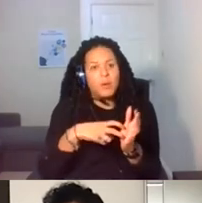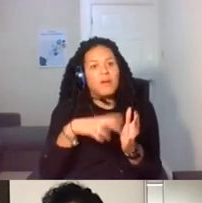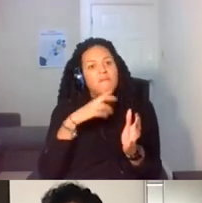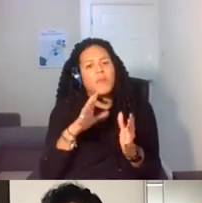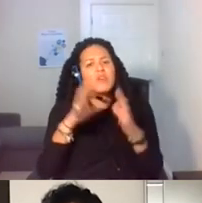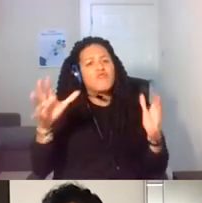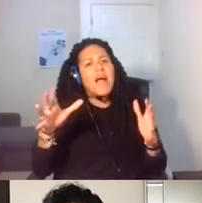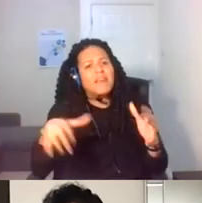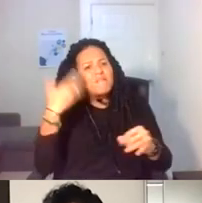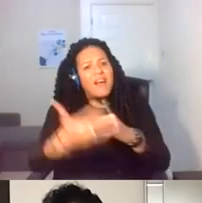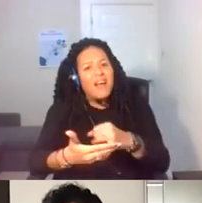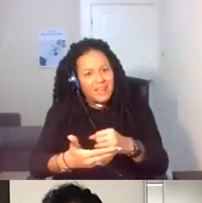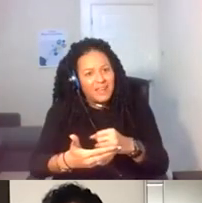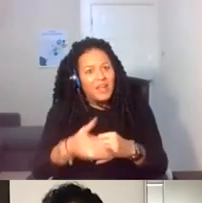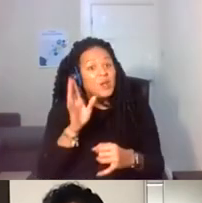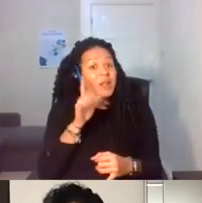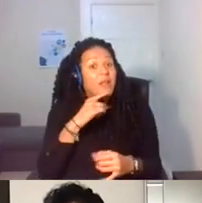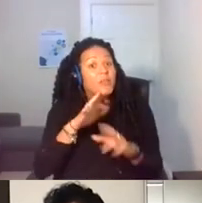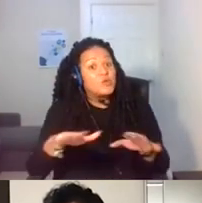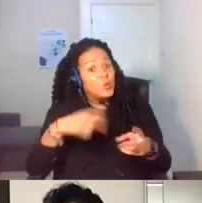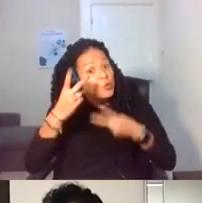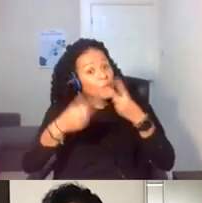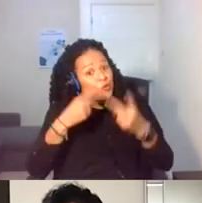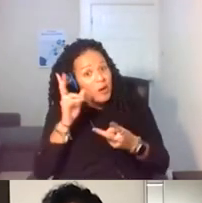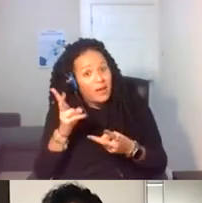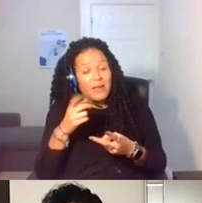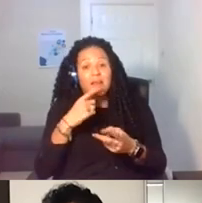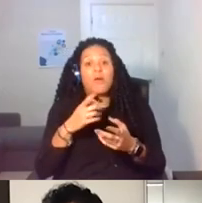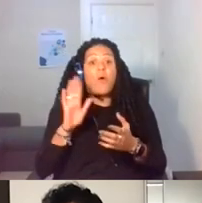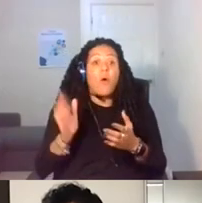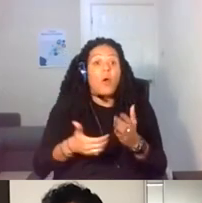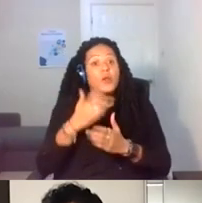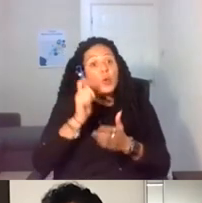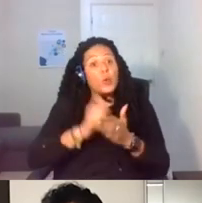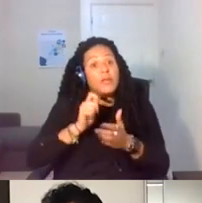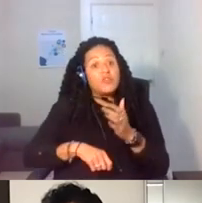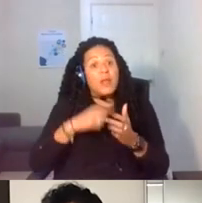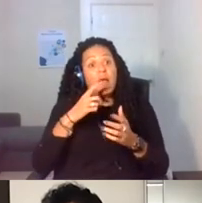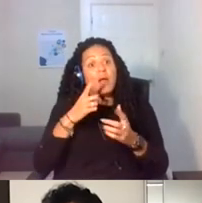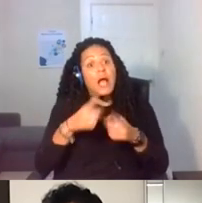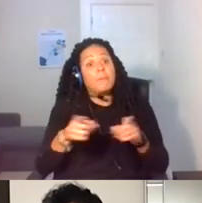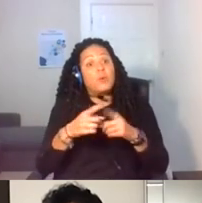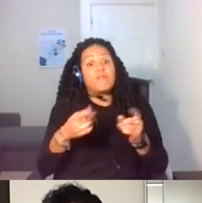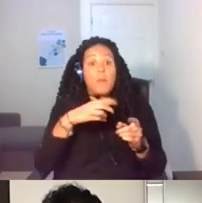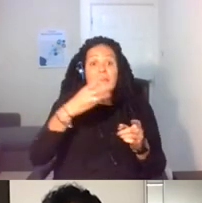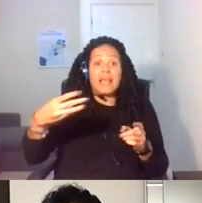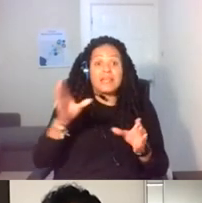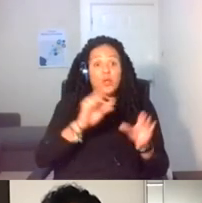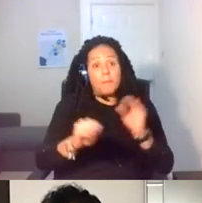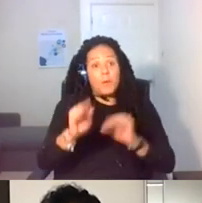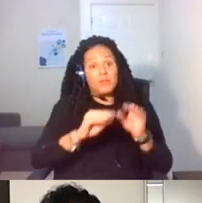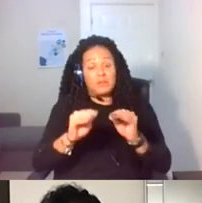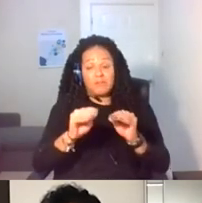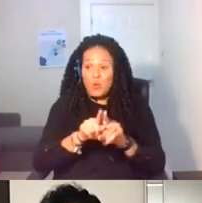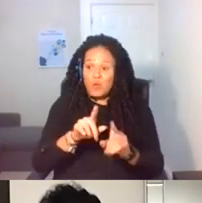finale, where you will hear the children's song again, all of the new commissions and music from Essex composers. And it's the last